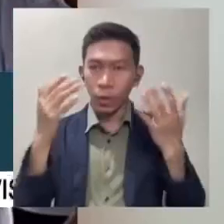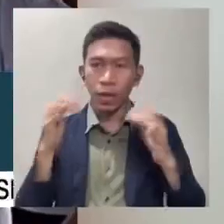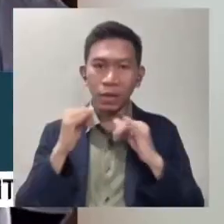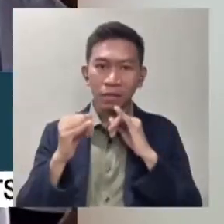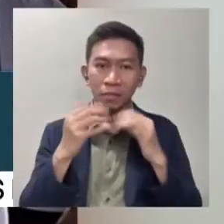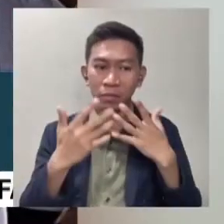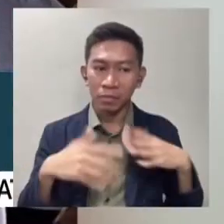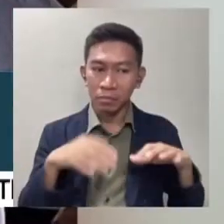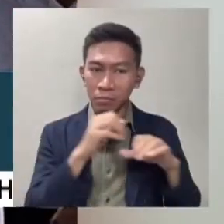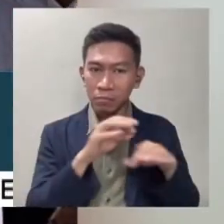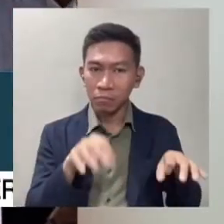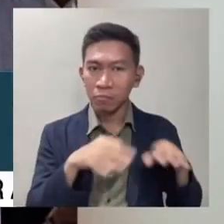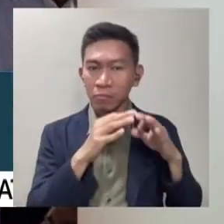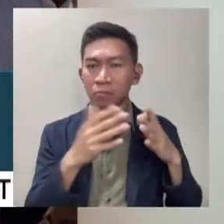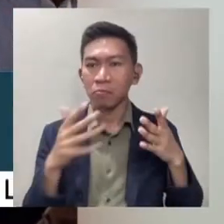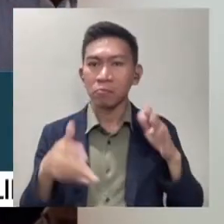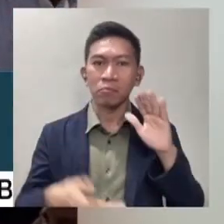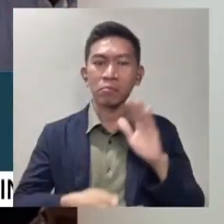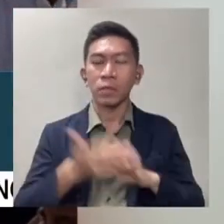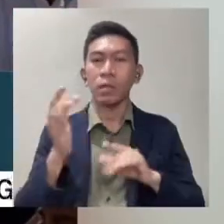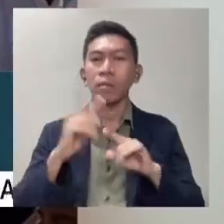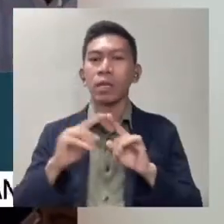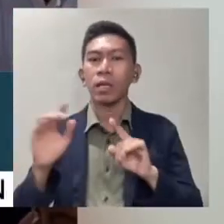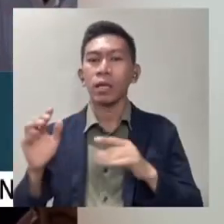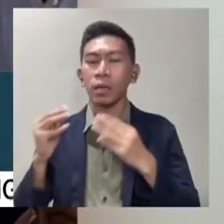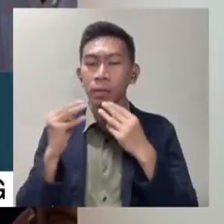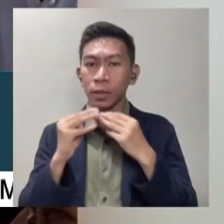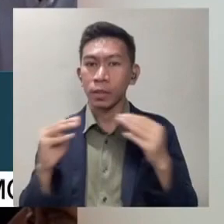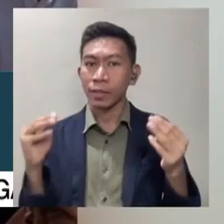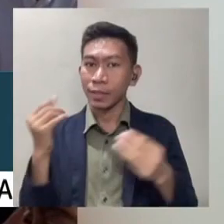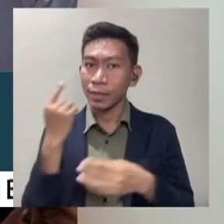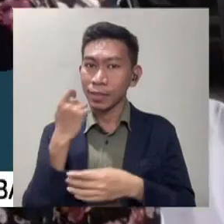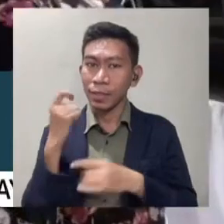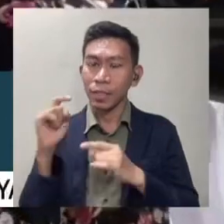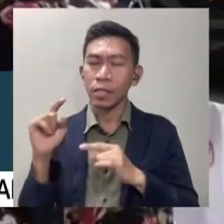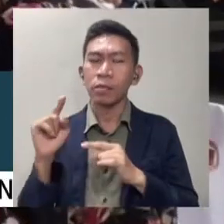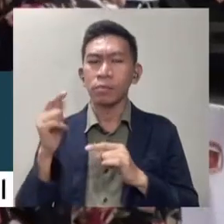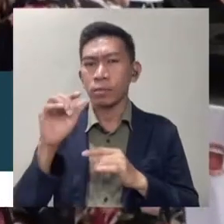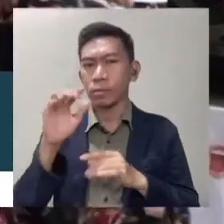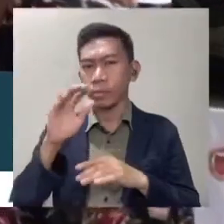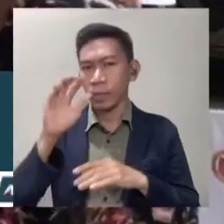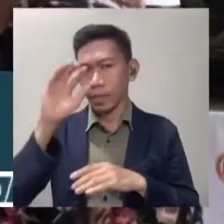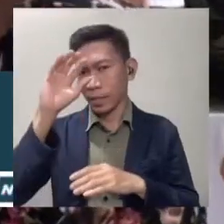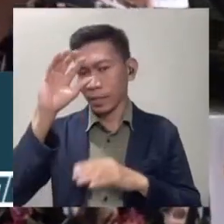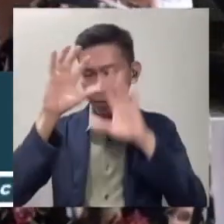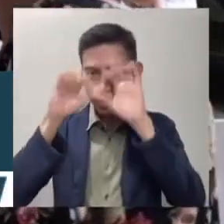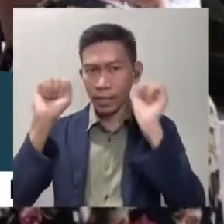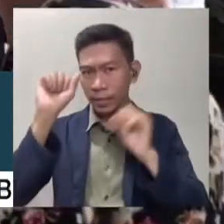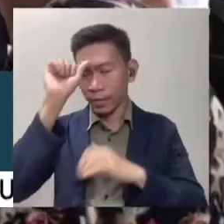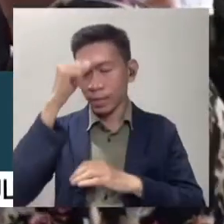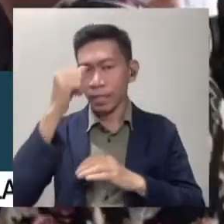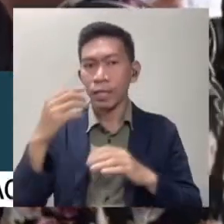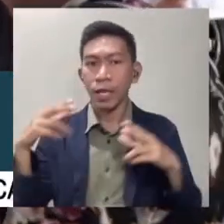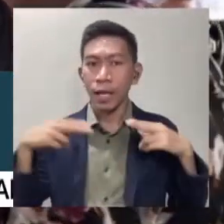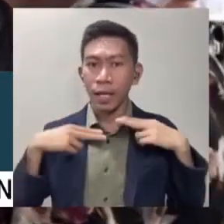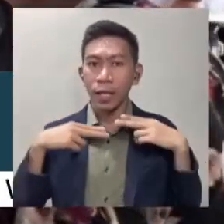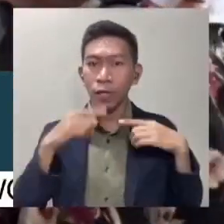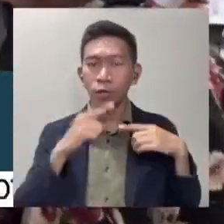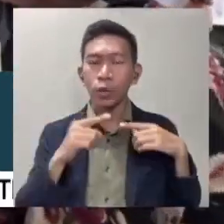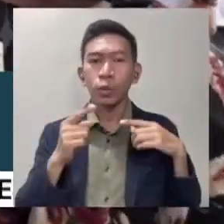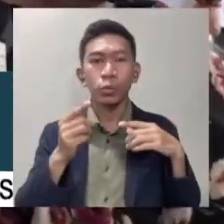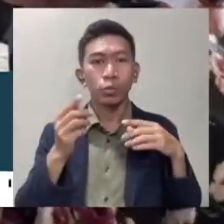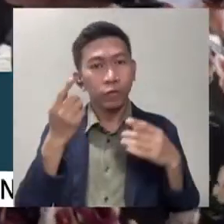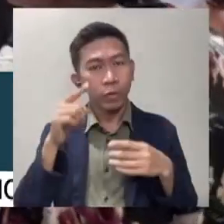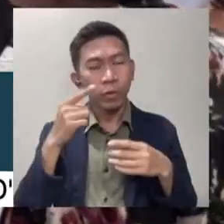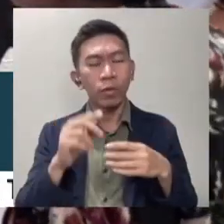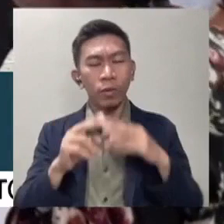Hero Cemetery, but in his official Undas message this year, the president reminded the public that these holidays are meant to honor the dead,